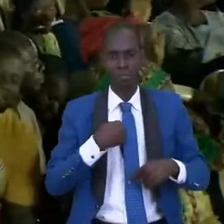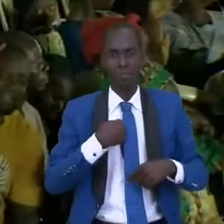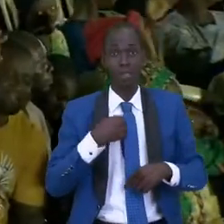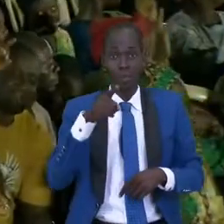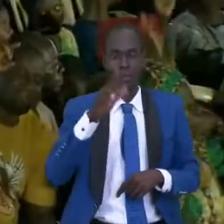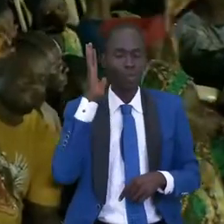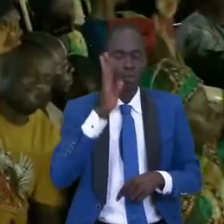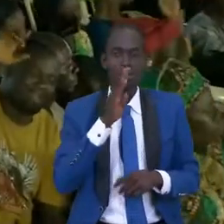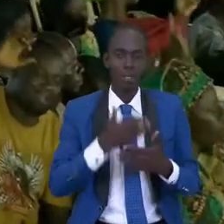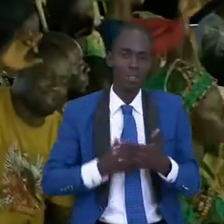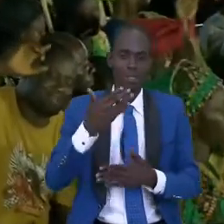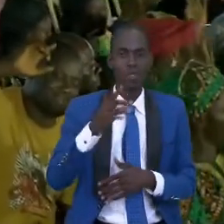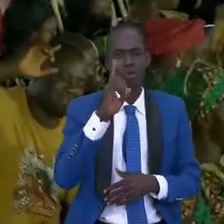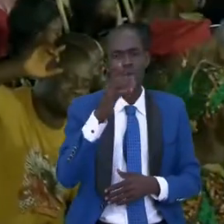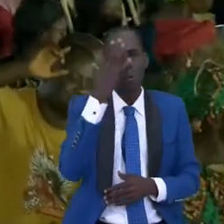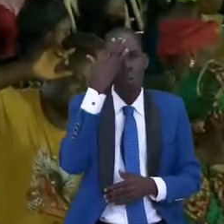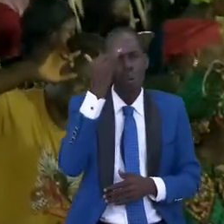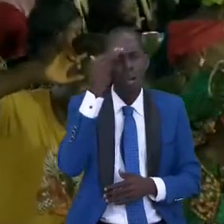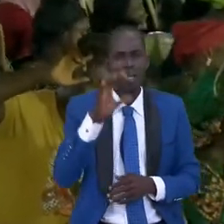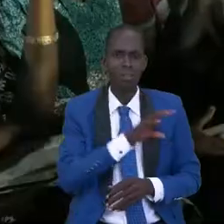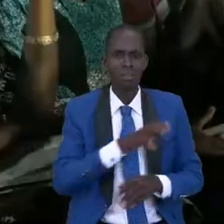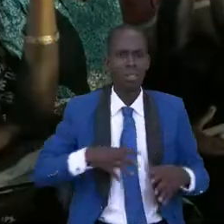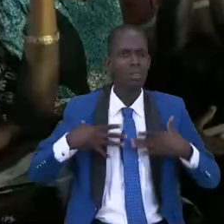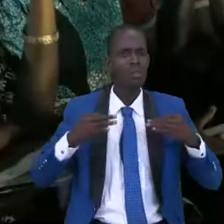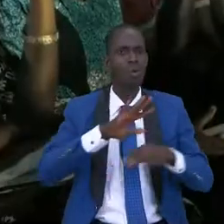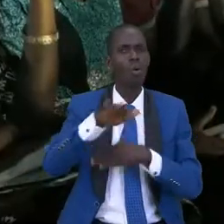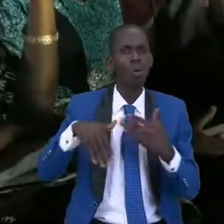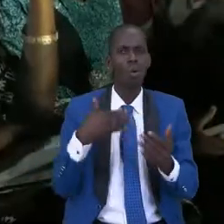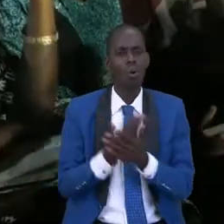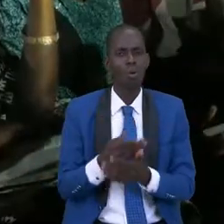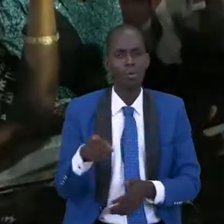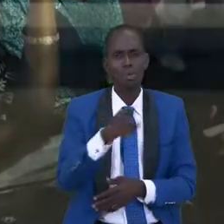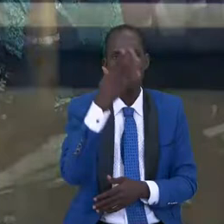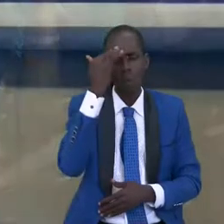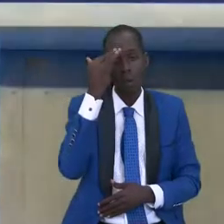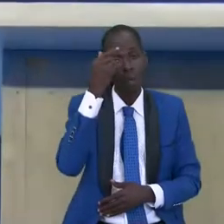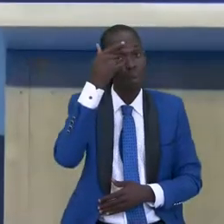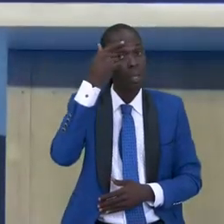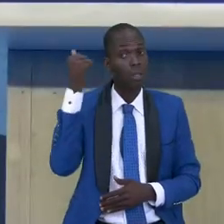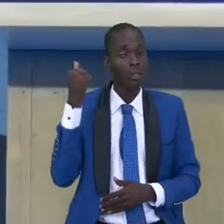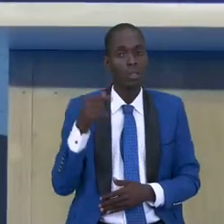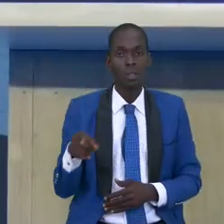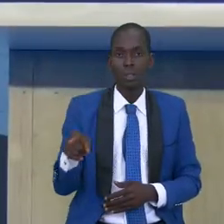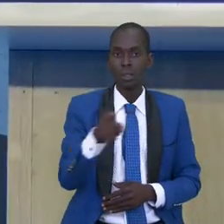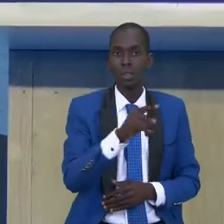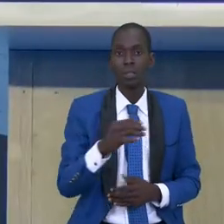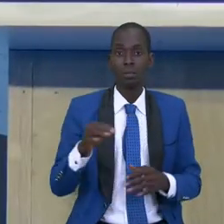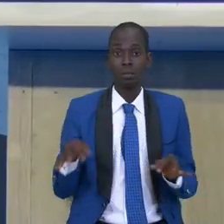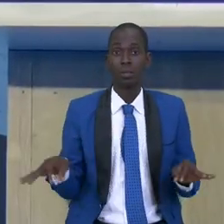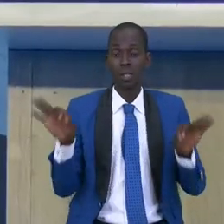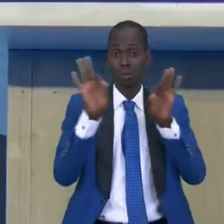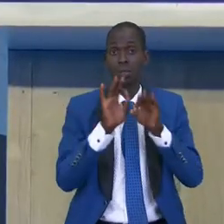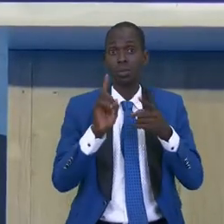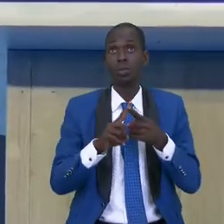one. Why? Why did he heal them? Because they merited no